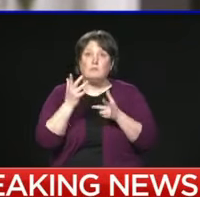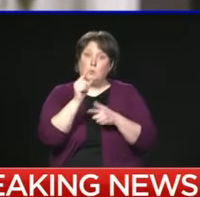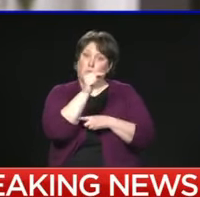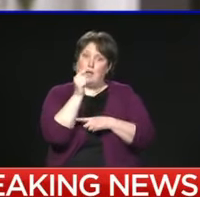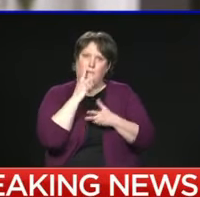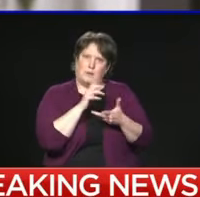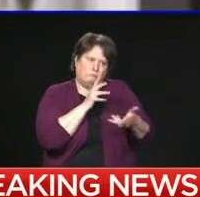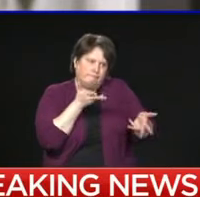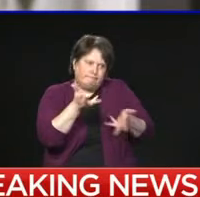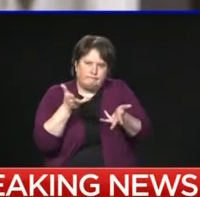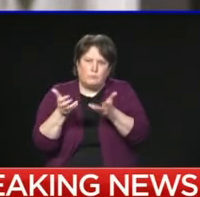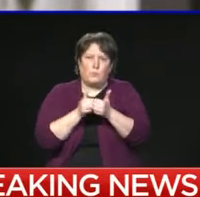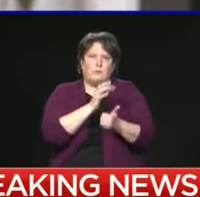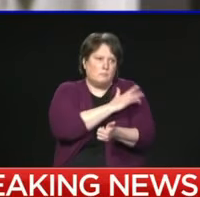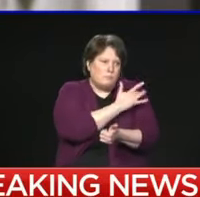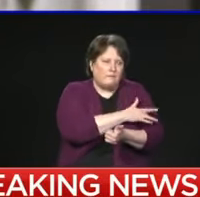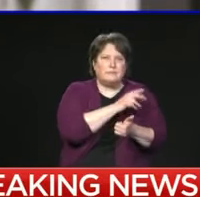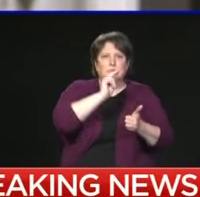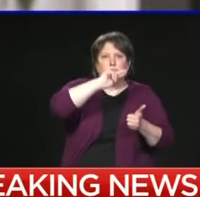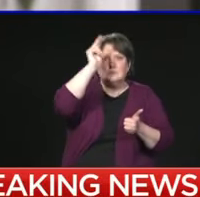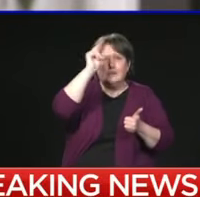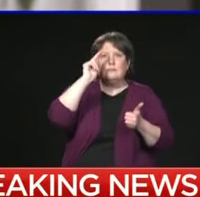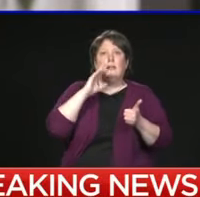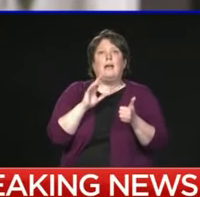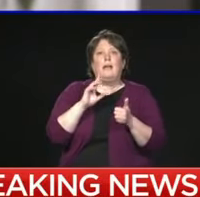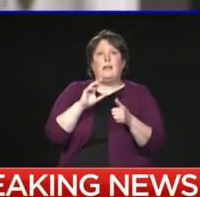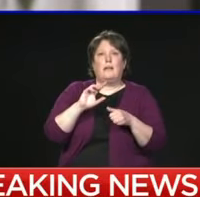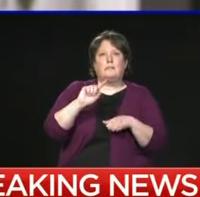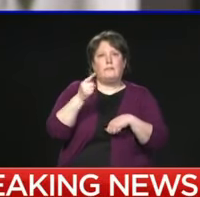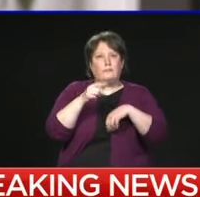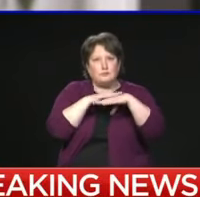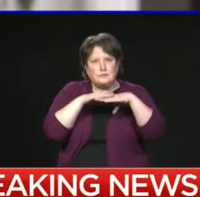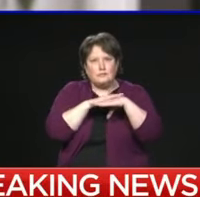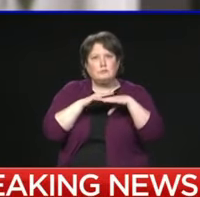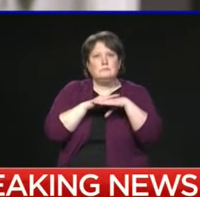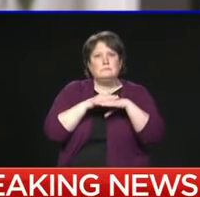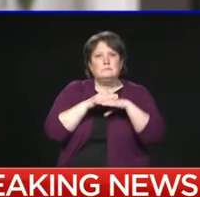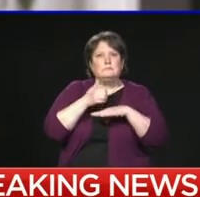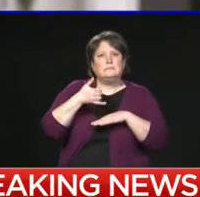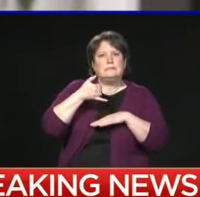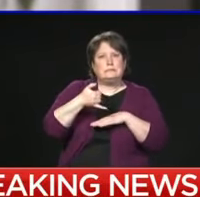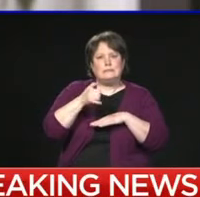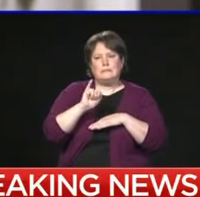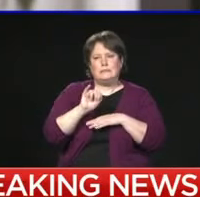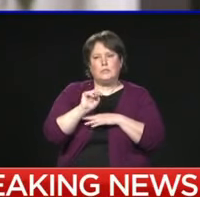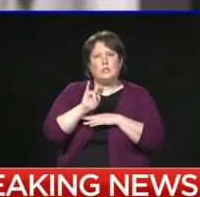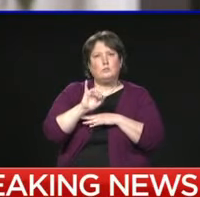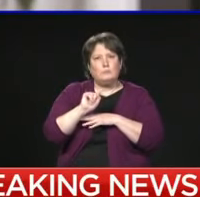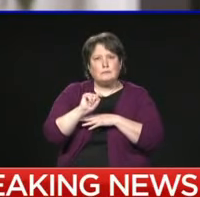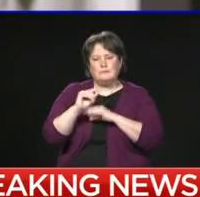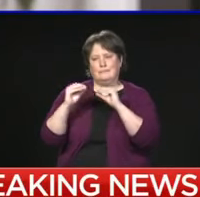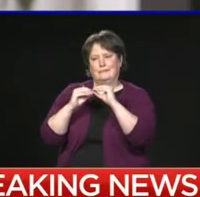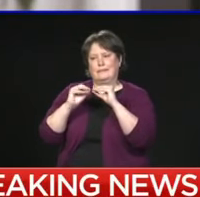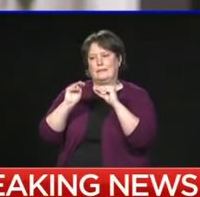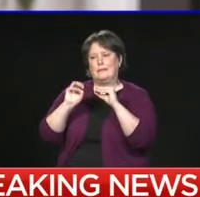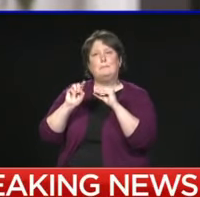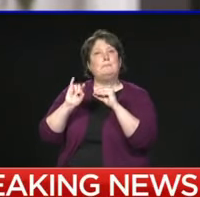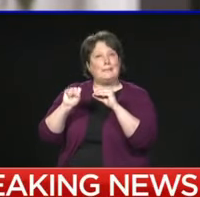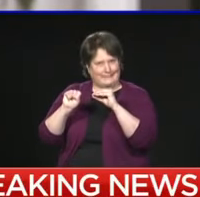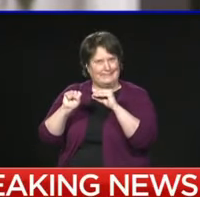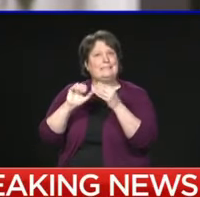and territories, as well as with First Nations, Inuit, and Métis Nation communities to coordinate our efforts and ensure